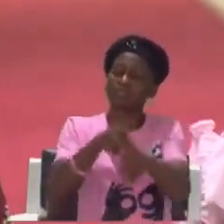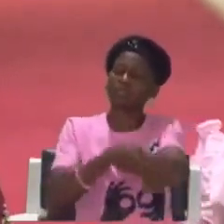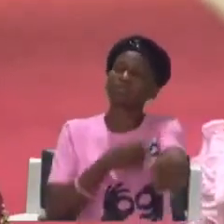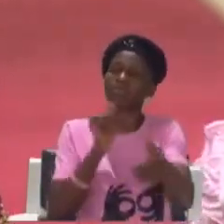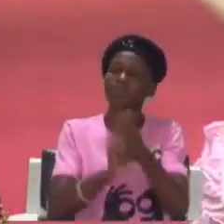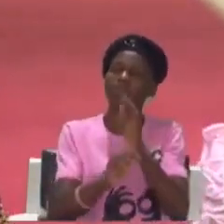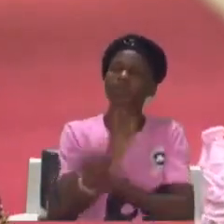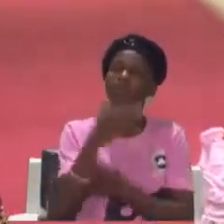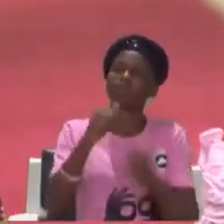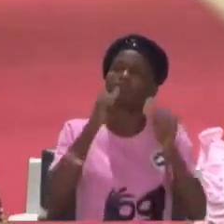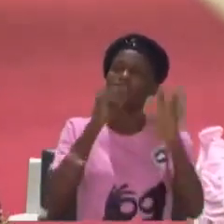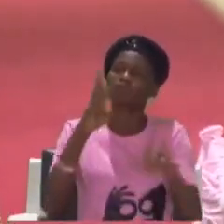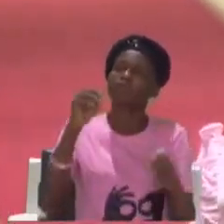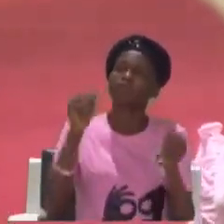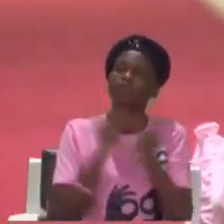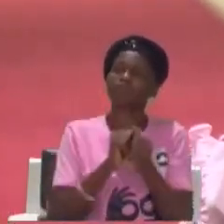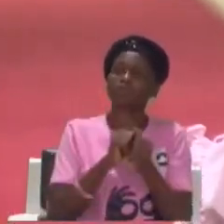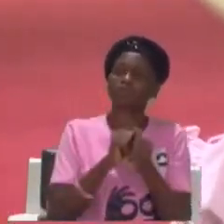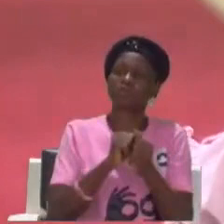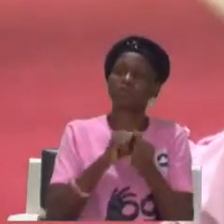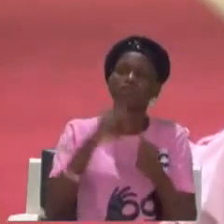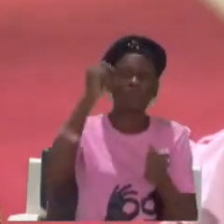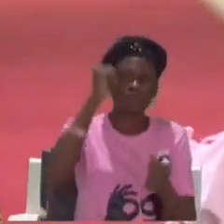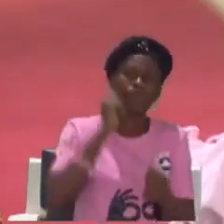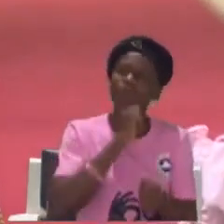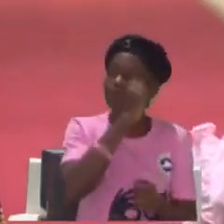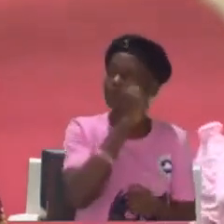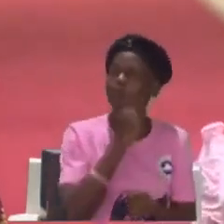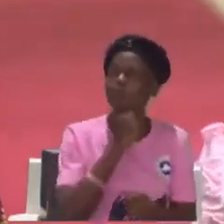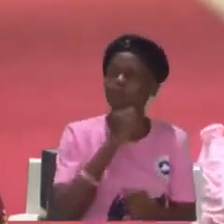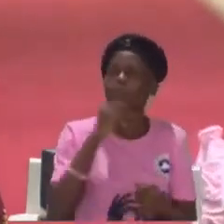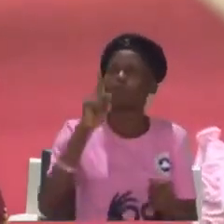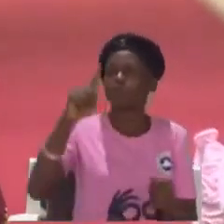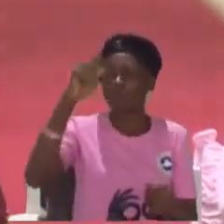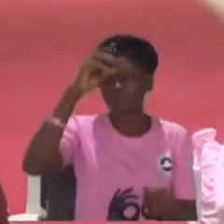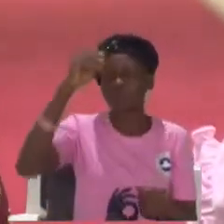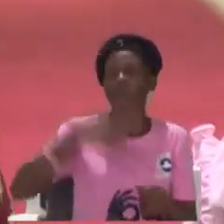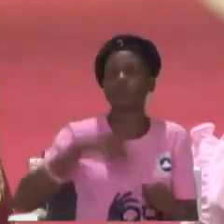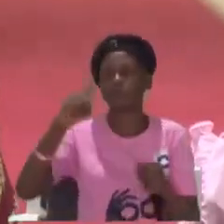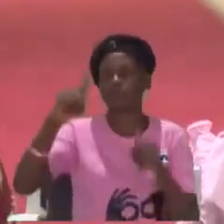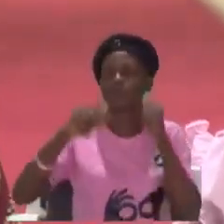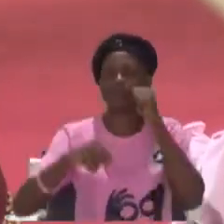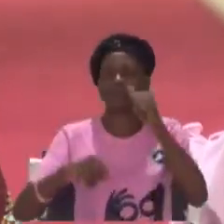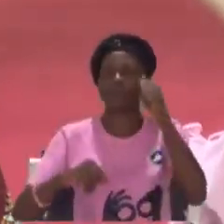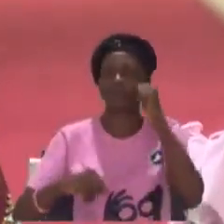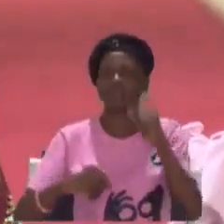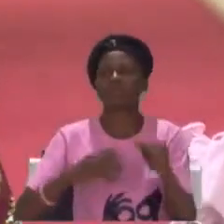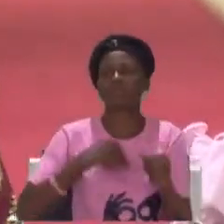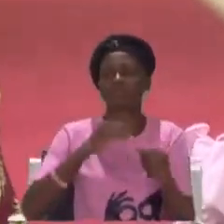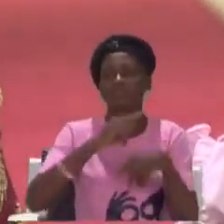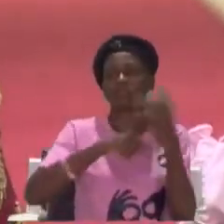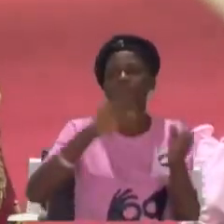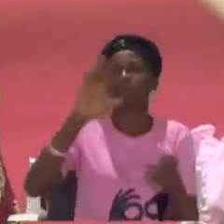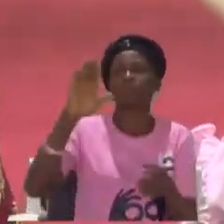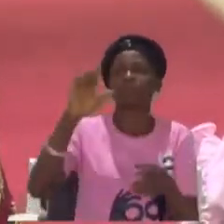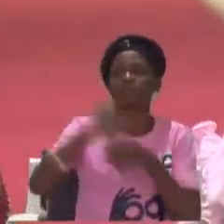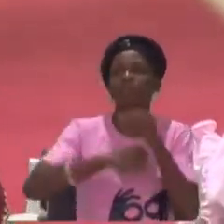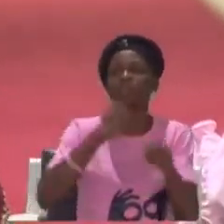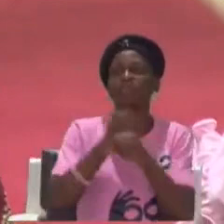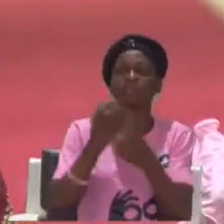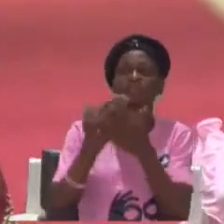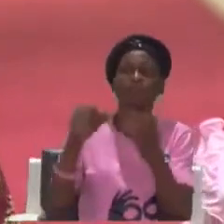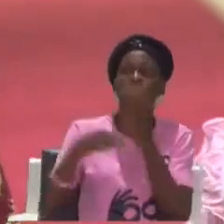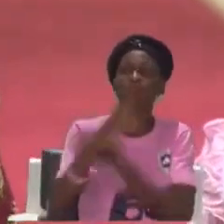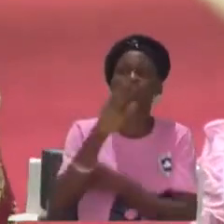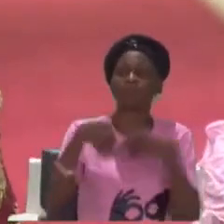God should bless us with a set of twins, a boy and a girl. And about 15 years ago, God